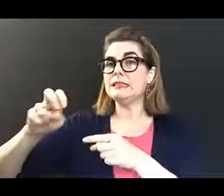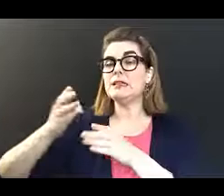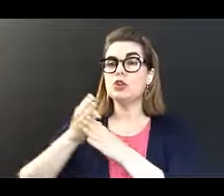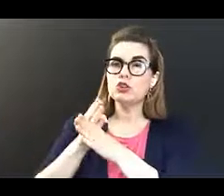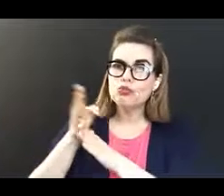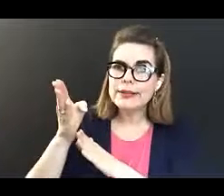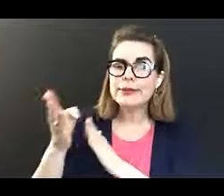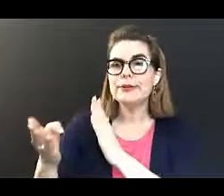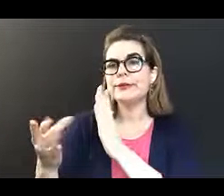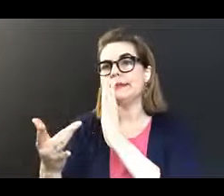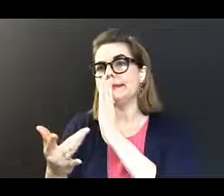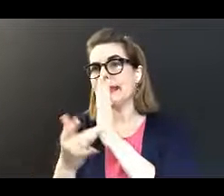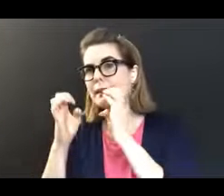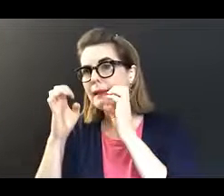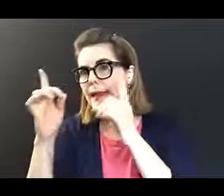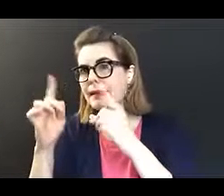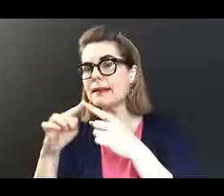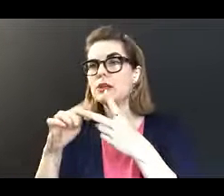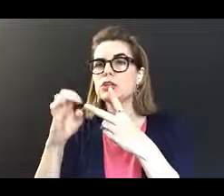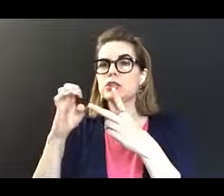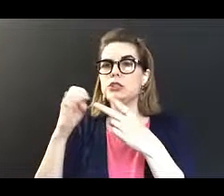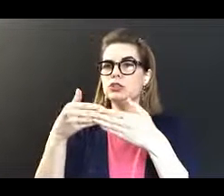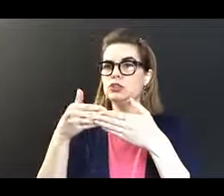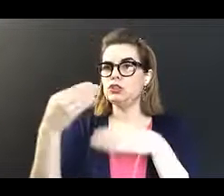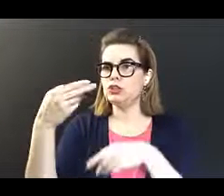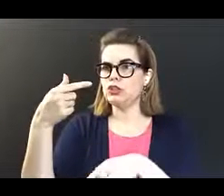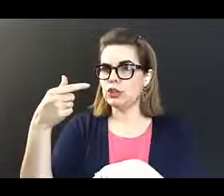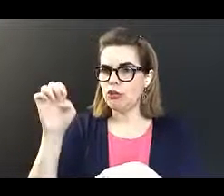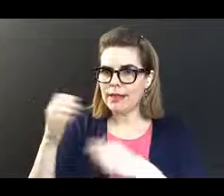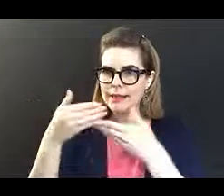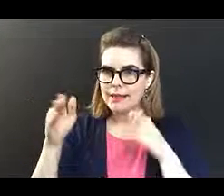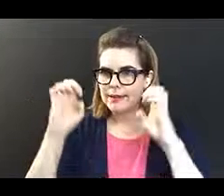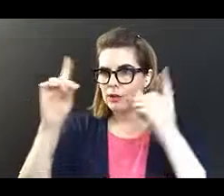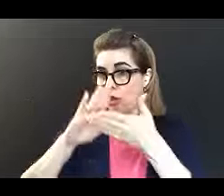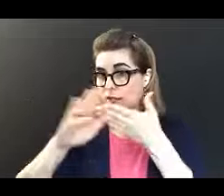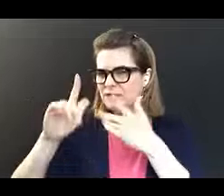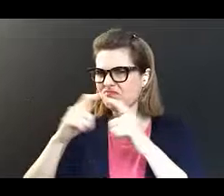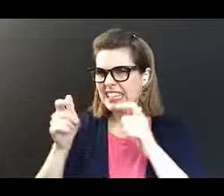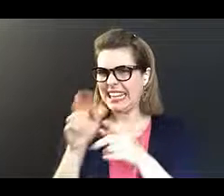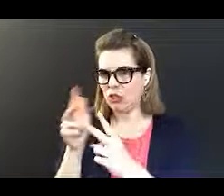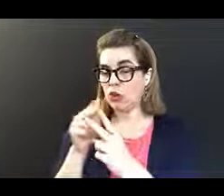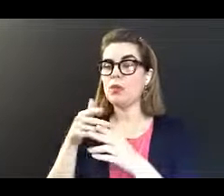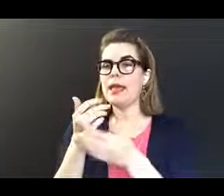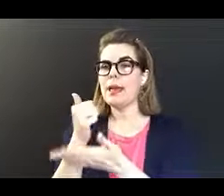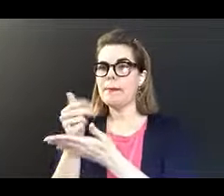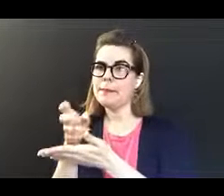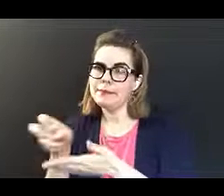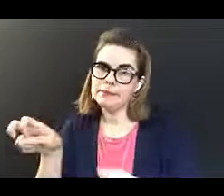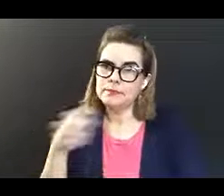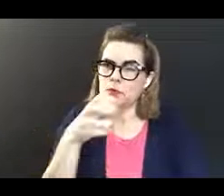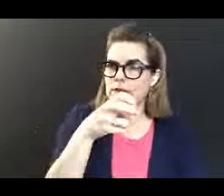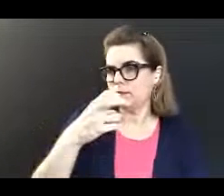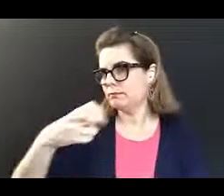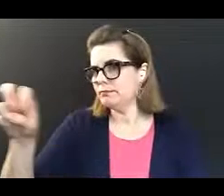technical education or general ed into the community college. And so we have a partnership agreement with the